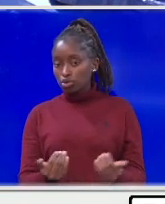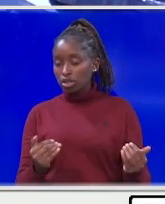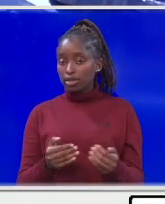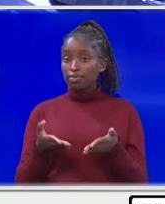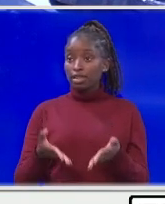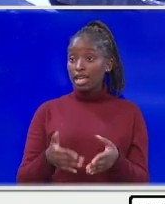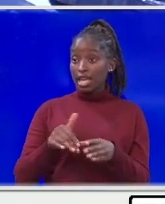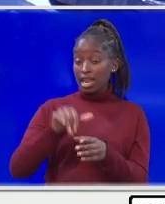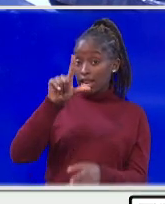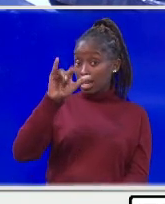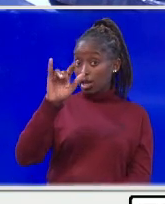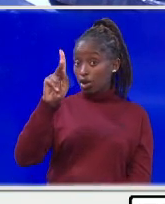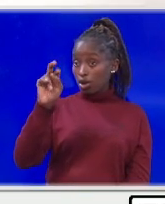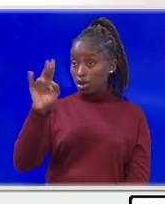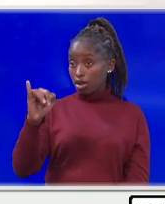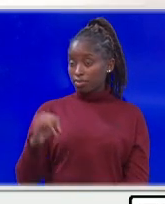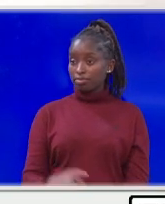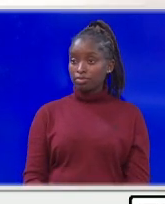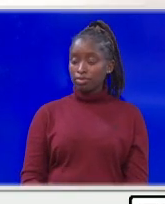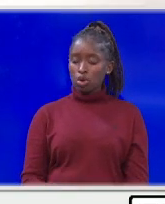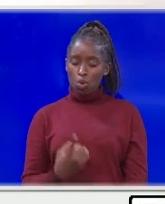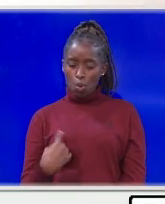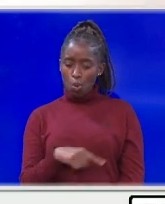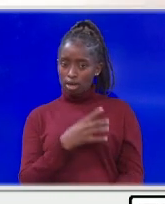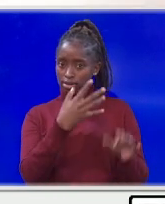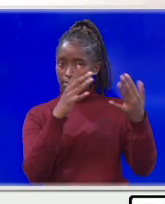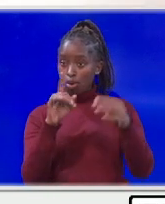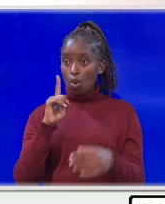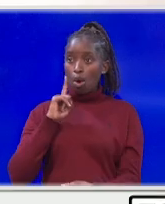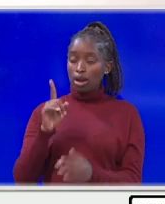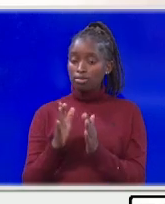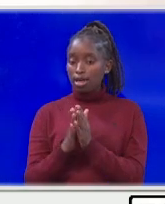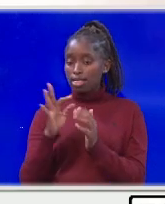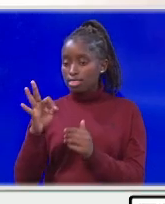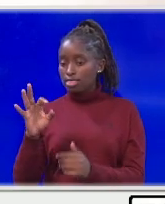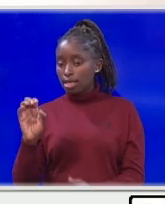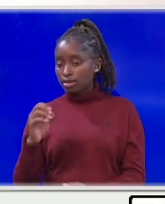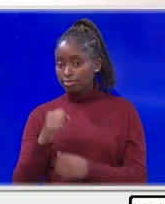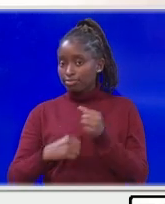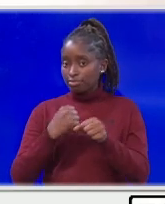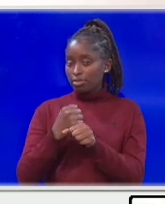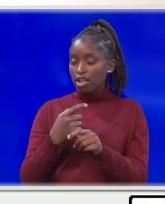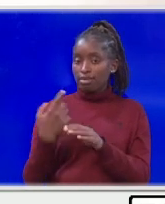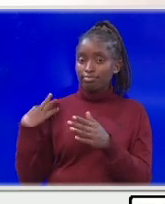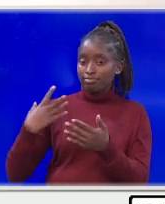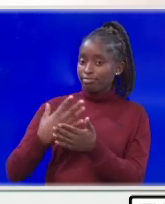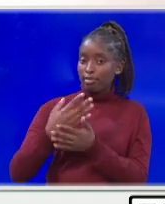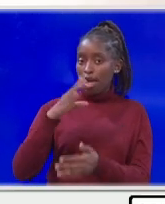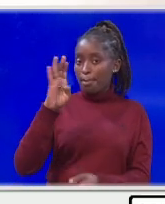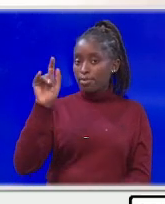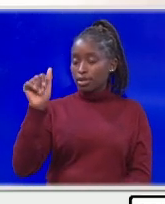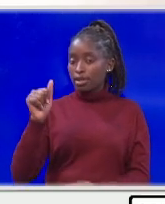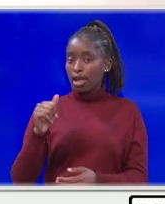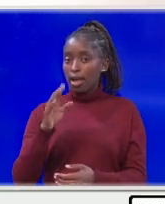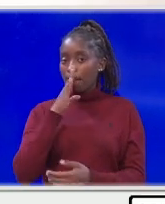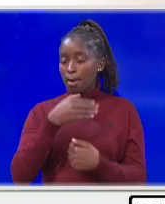Likoni. We are celebrating 130 years since Bata was founded globally. But for Bata Kenya, we are